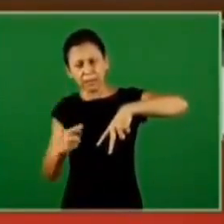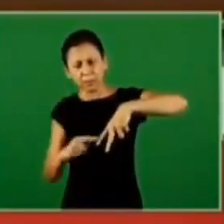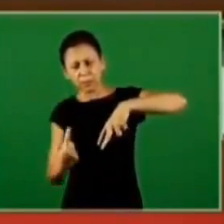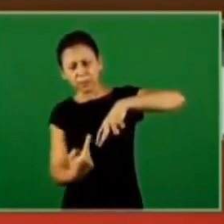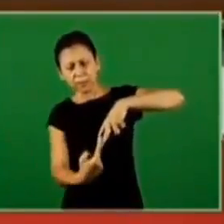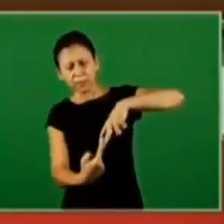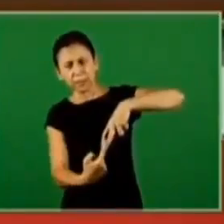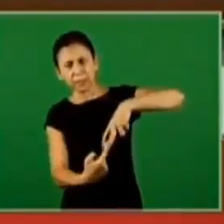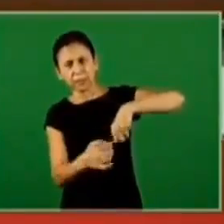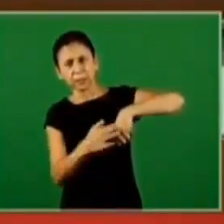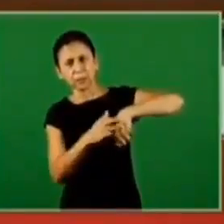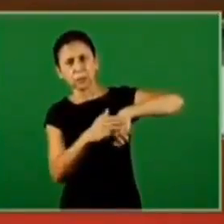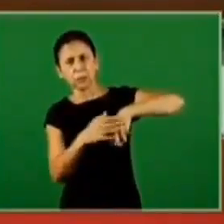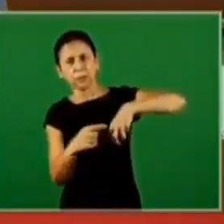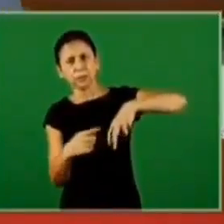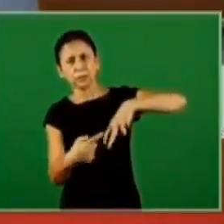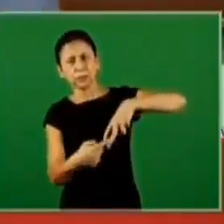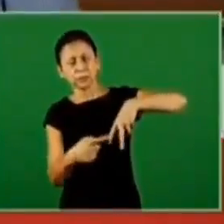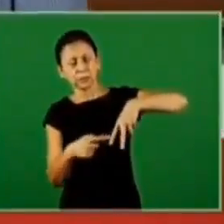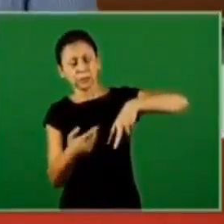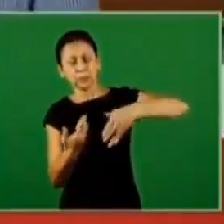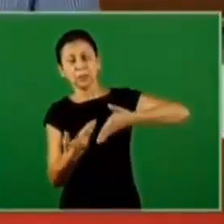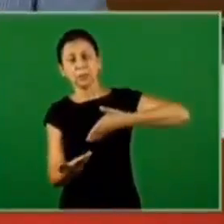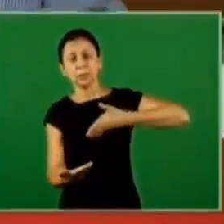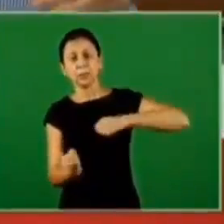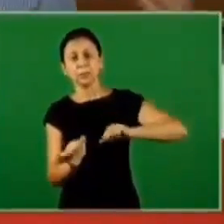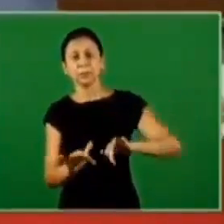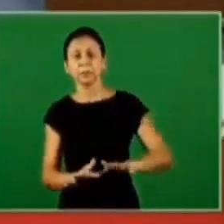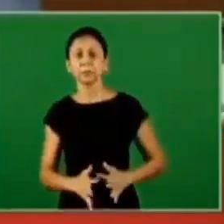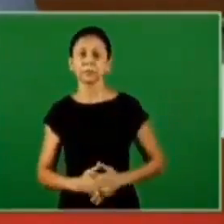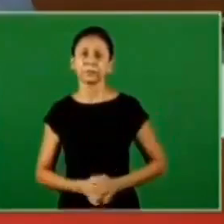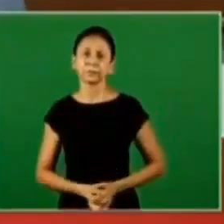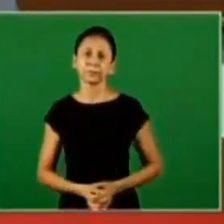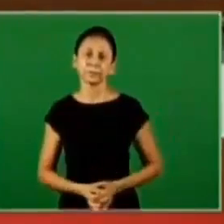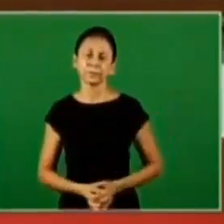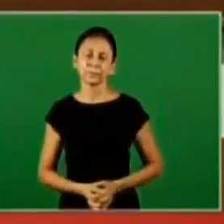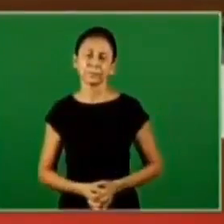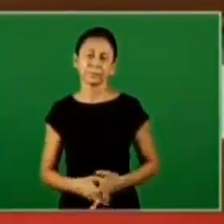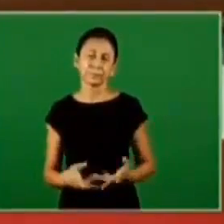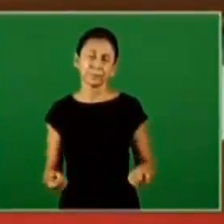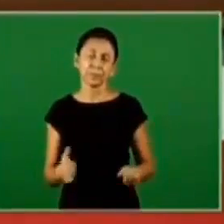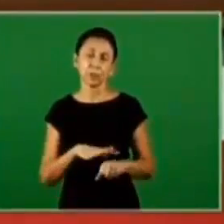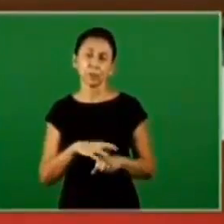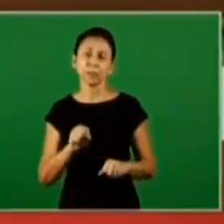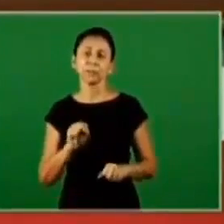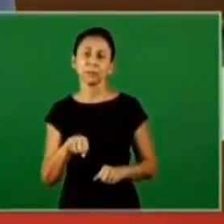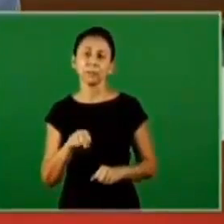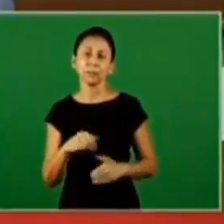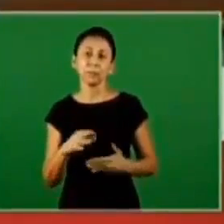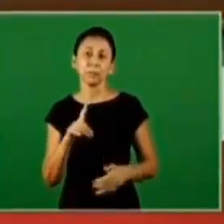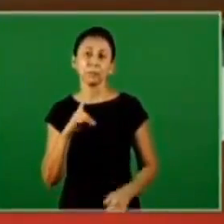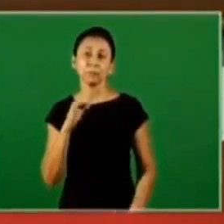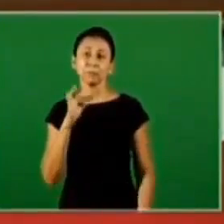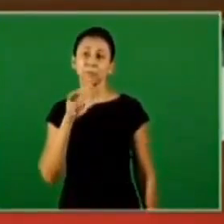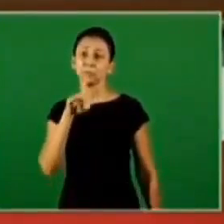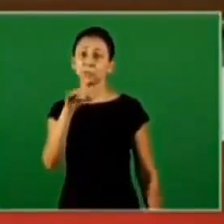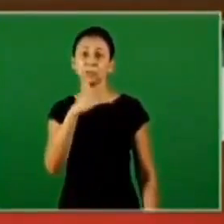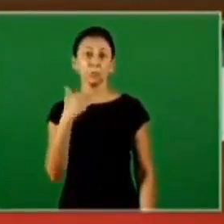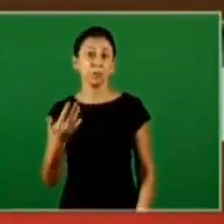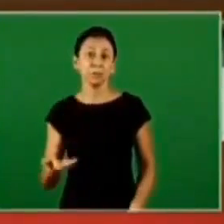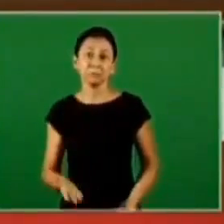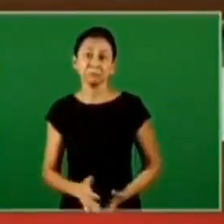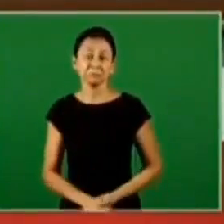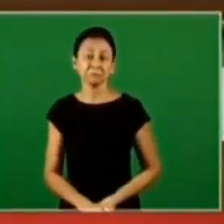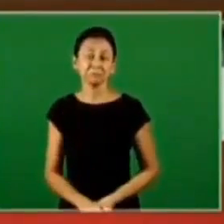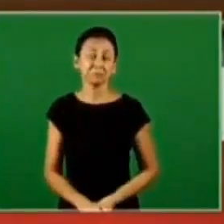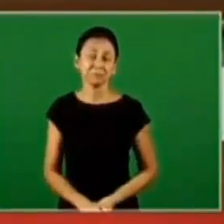Following days, your leg went to the other leg. So now you lost your blessing. You shook your leg too many times and then you forgot about